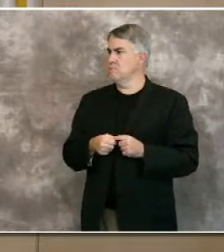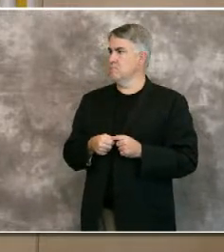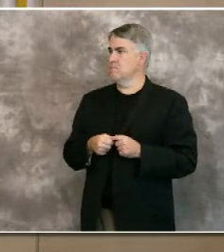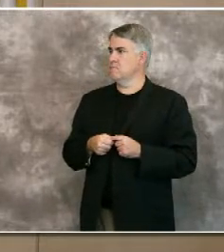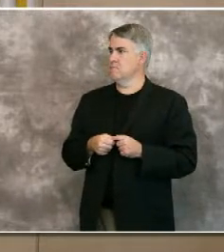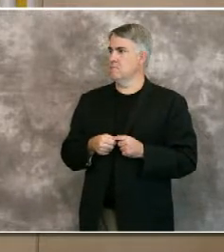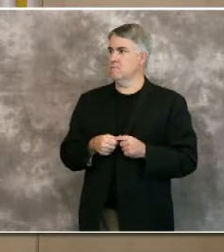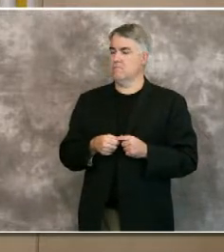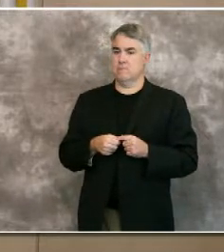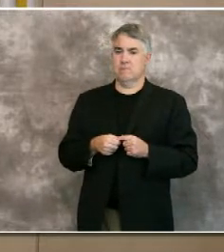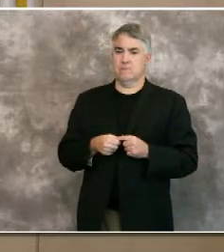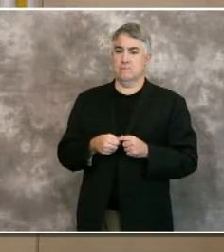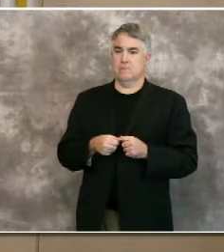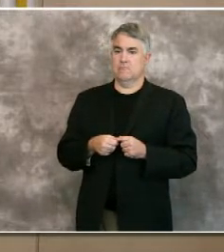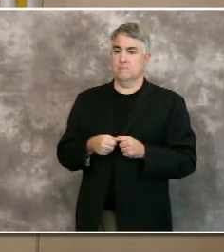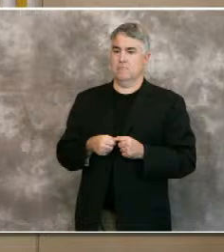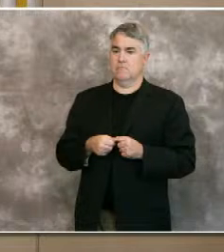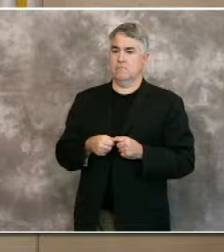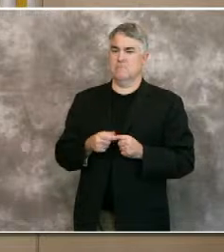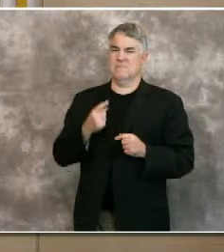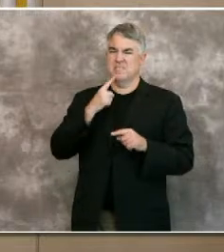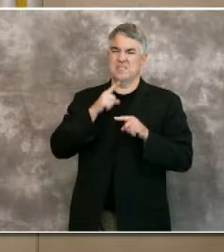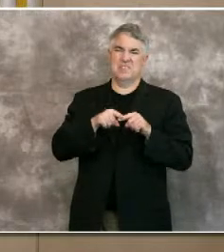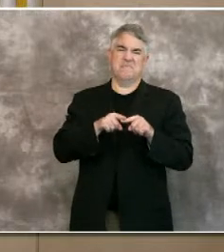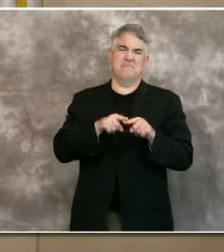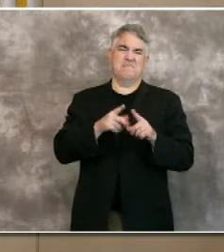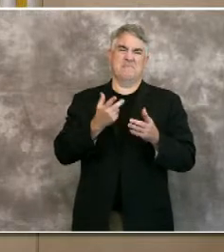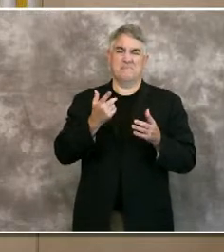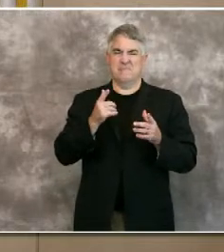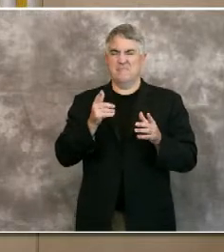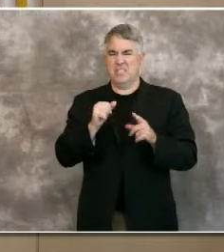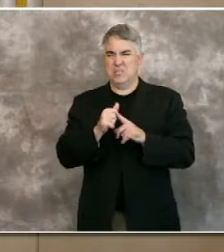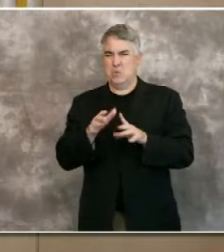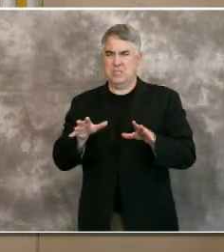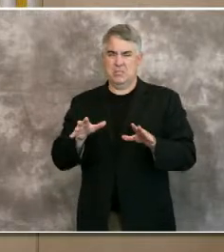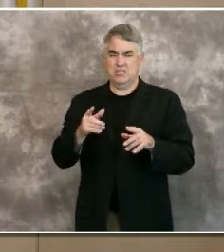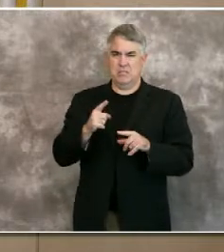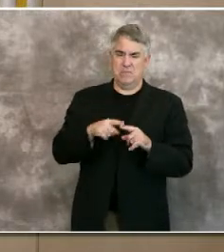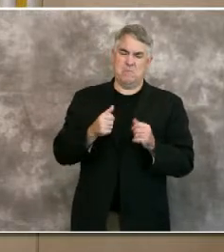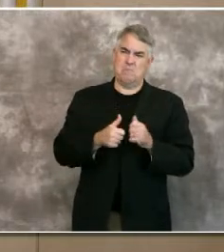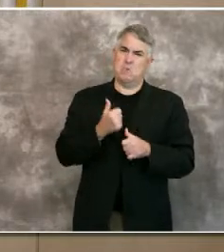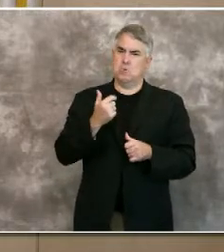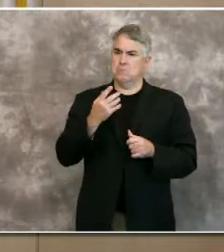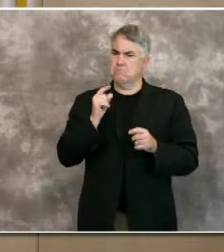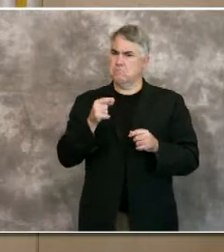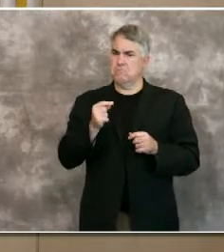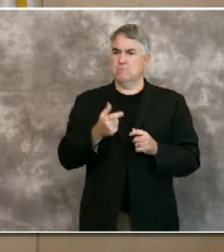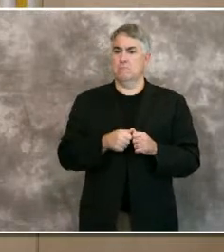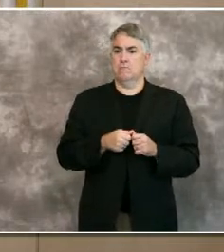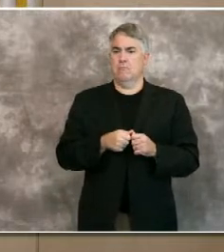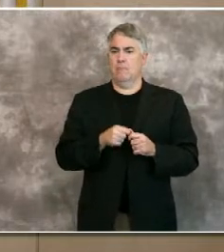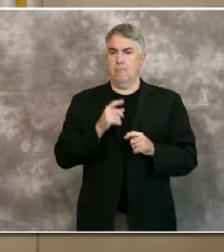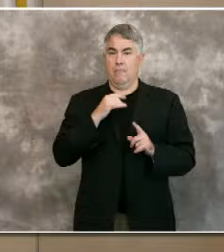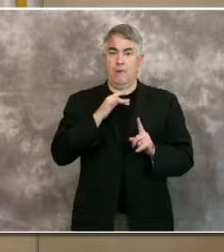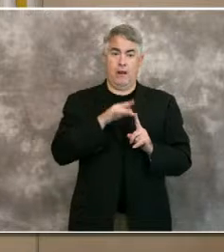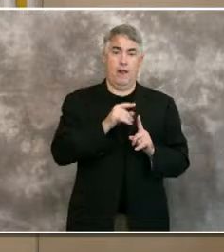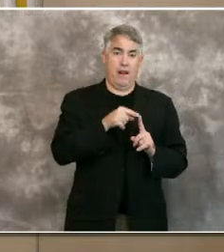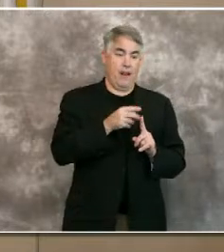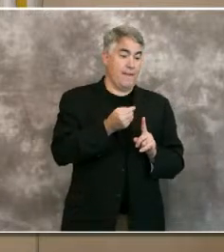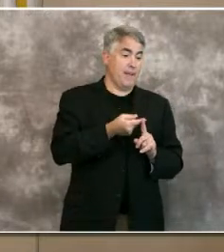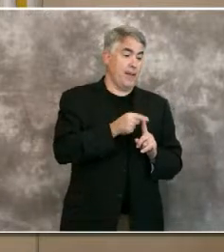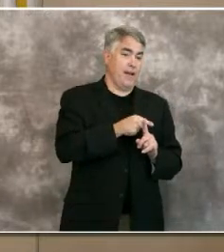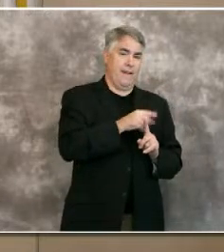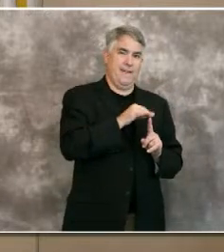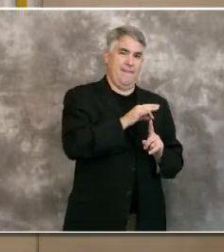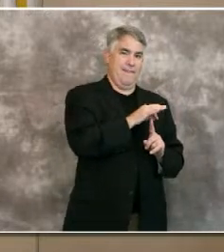ranges because it depends on being able to contact the entities that are involved and gather information,